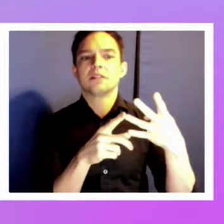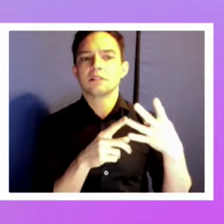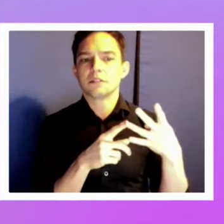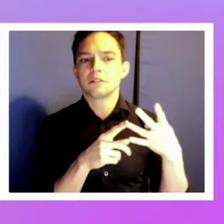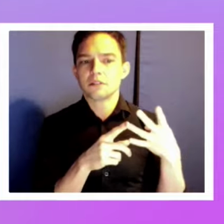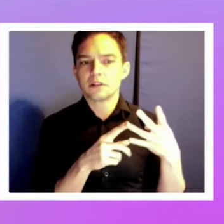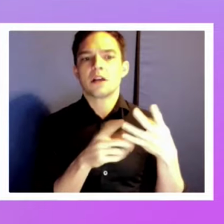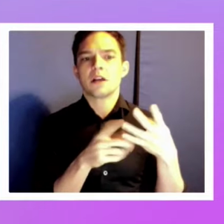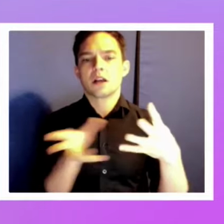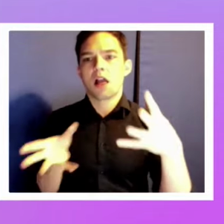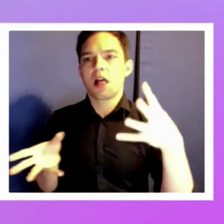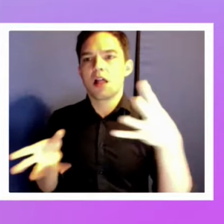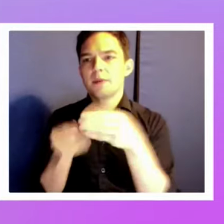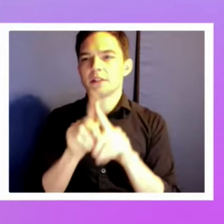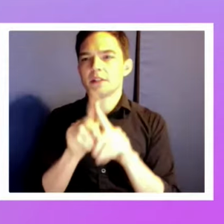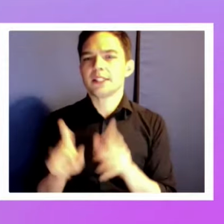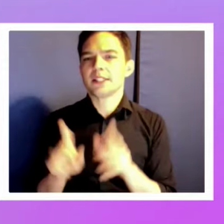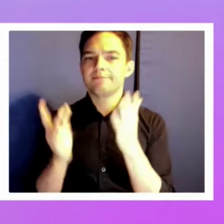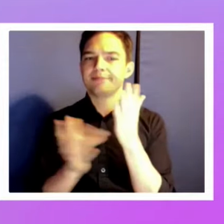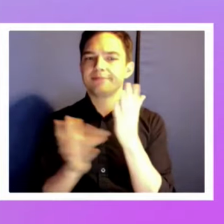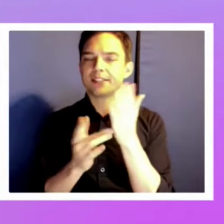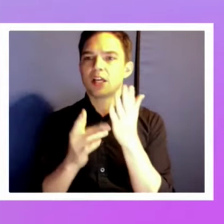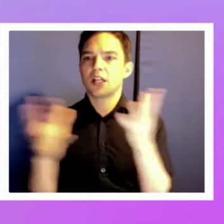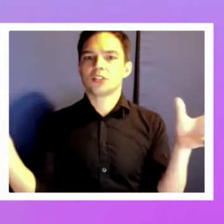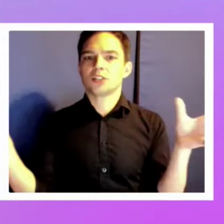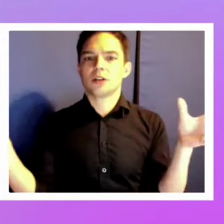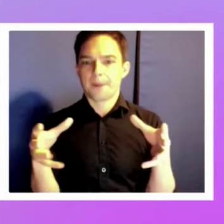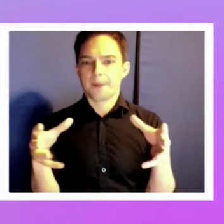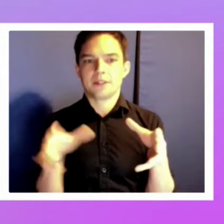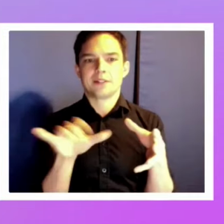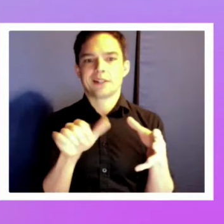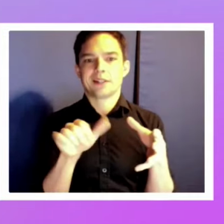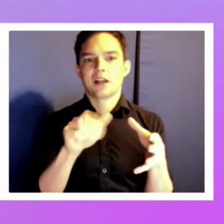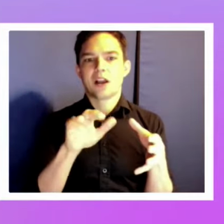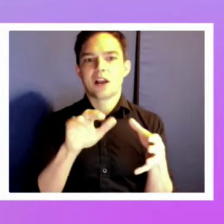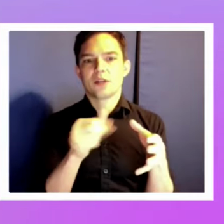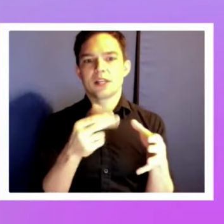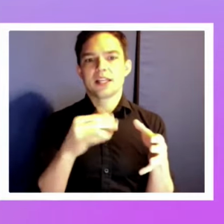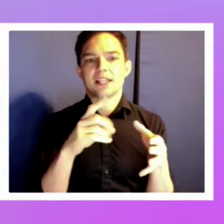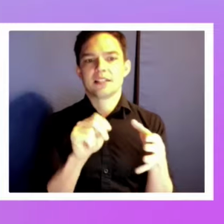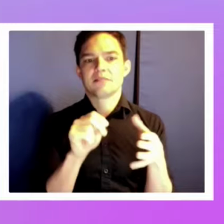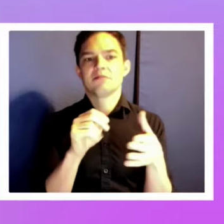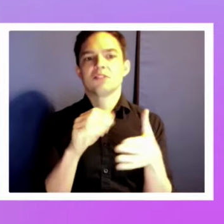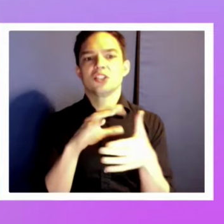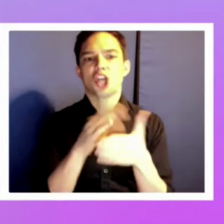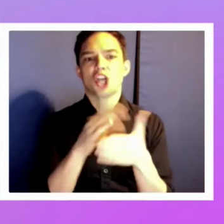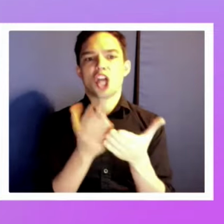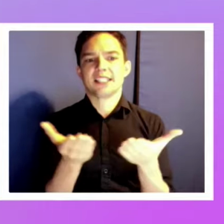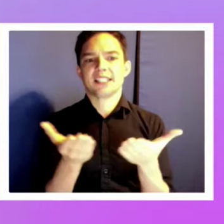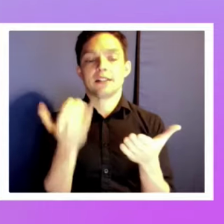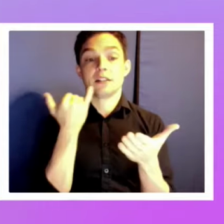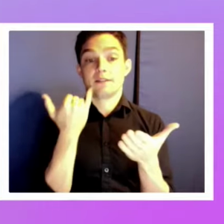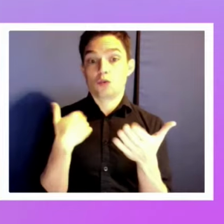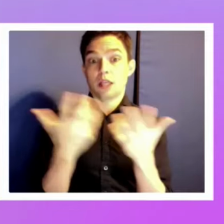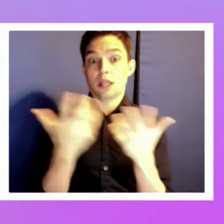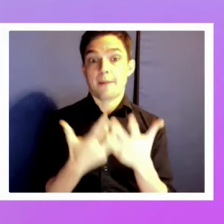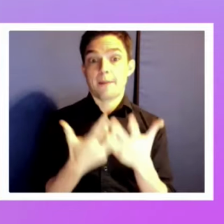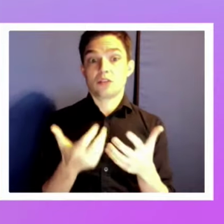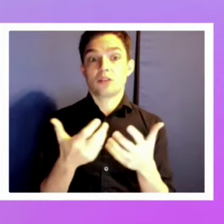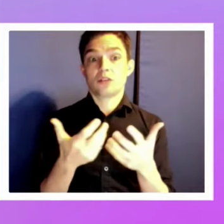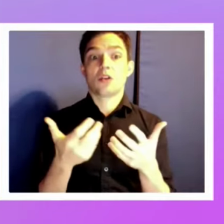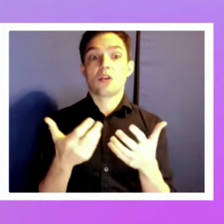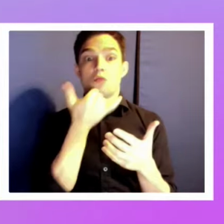combination of different technologies here where ARIA and focusable content, if you combine them in the wrong way, it will